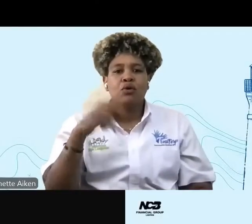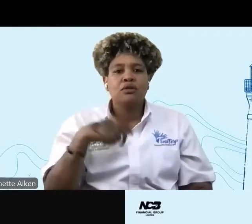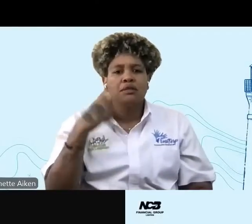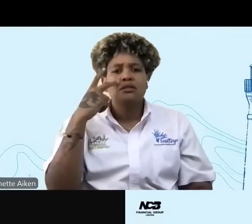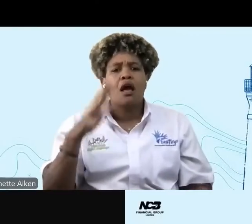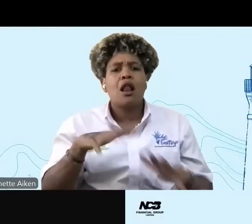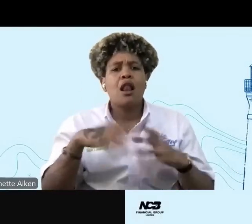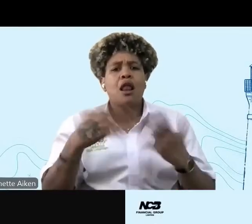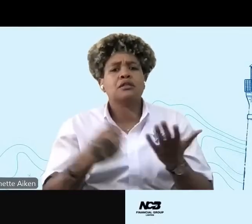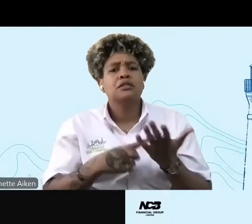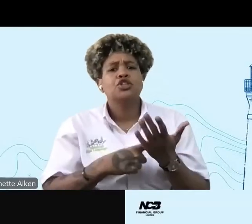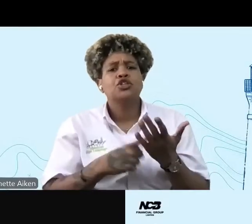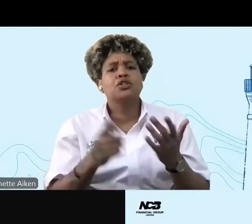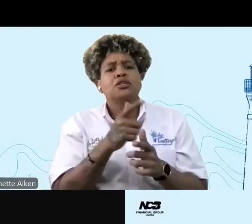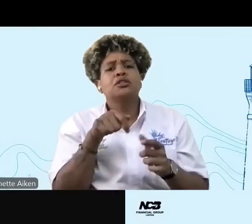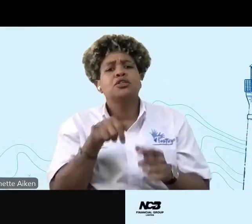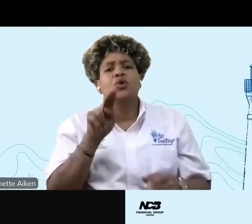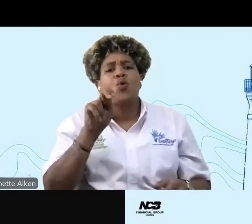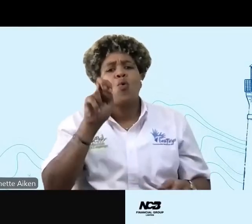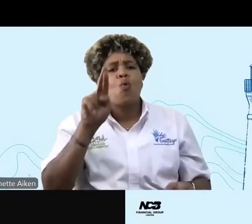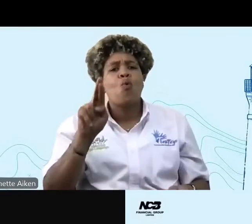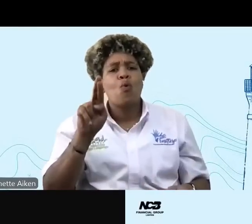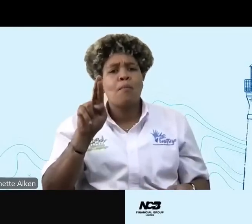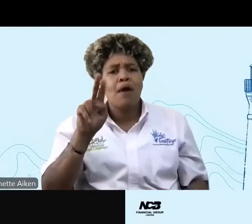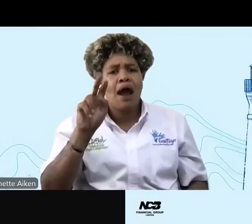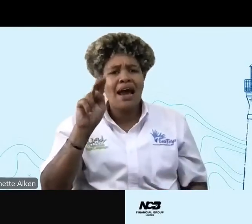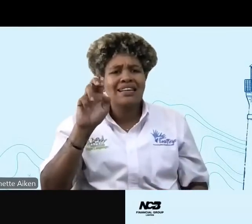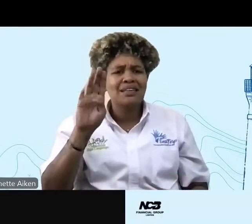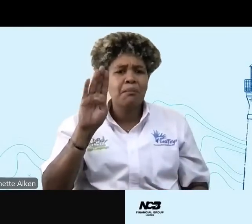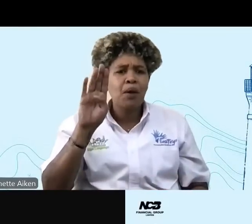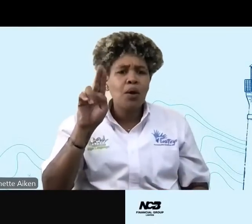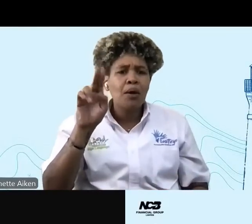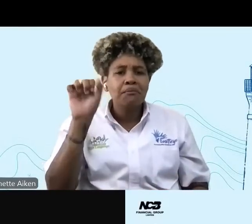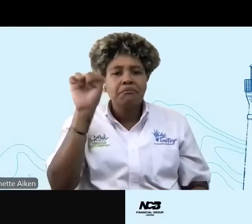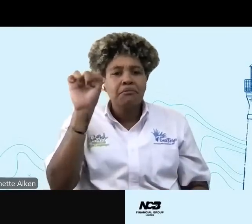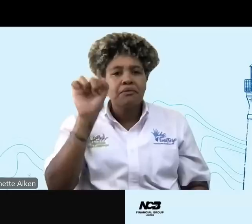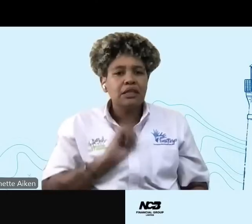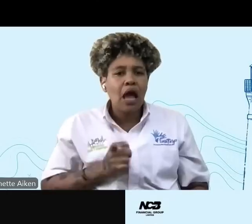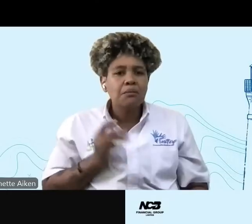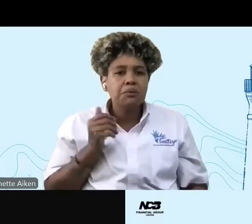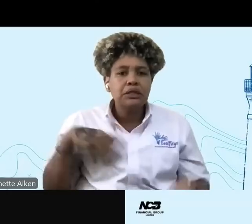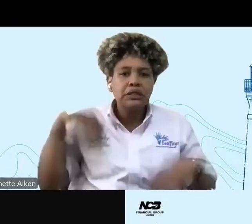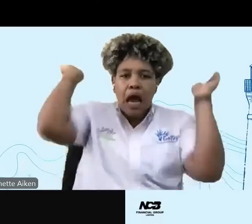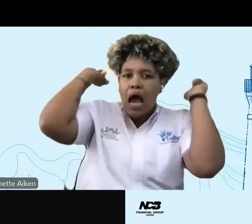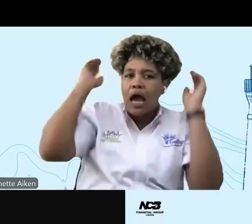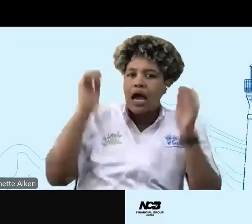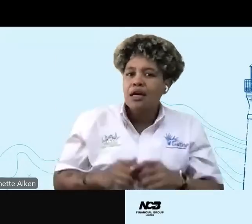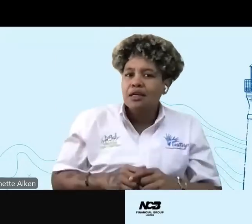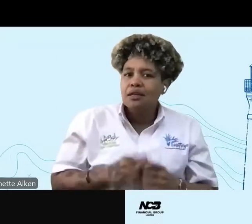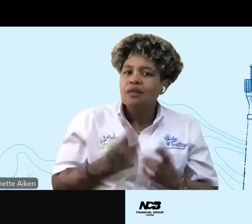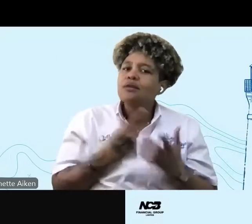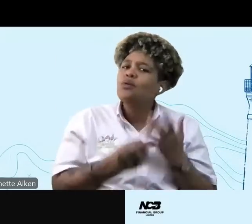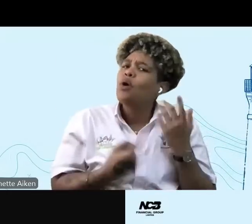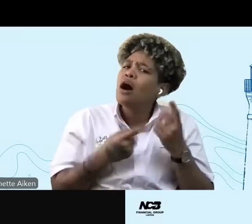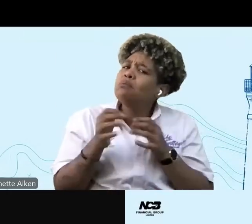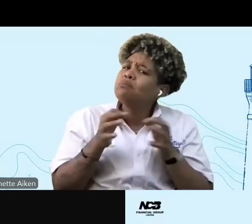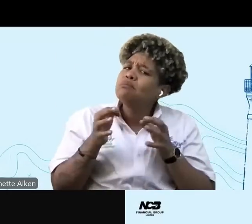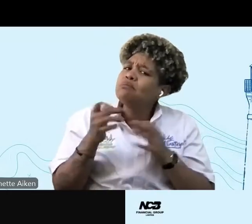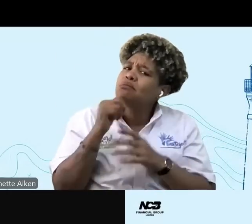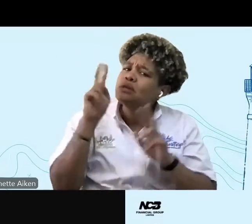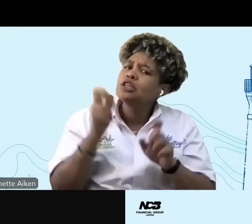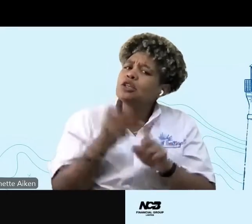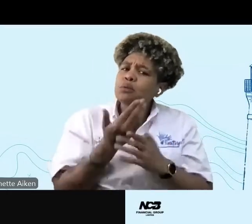of discussion on this Uber situation with NCB in the last month. Could you explain the issue